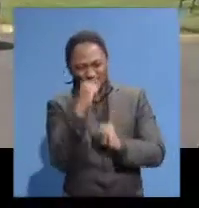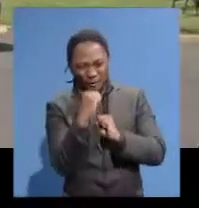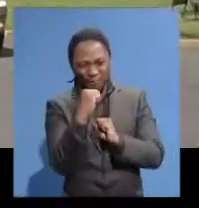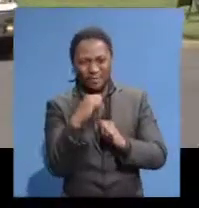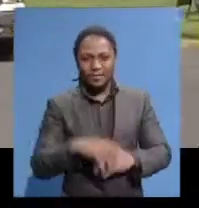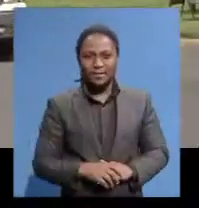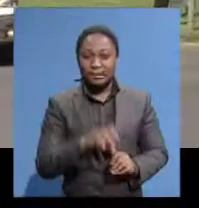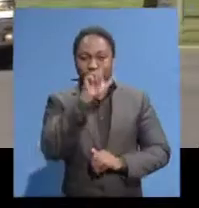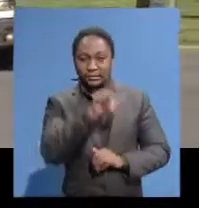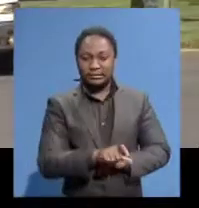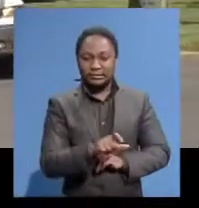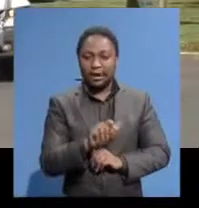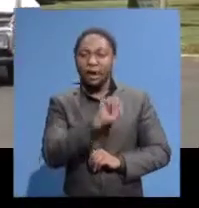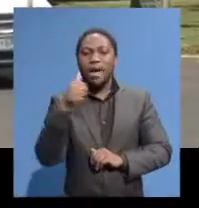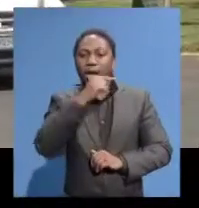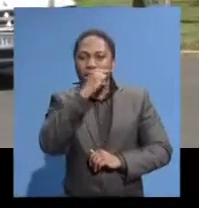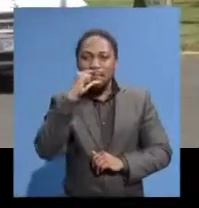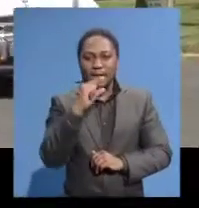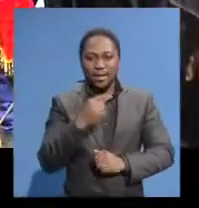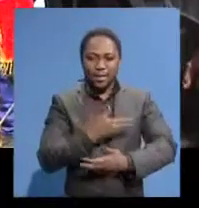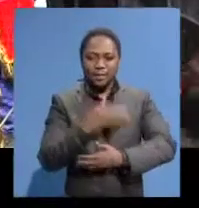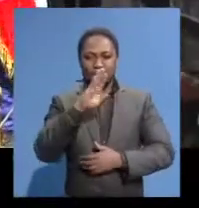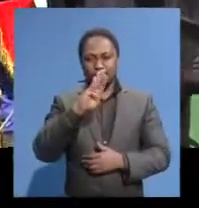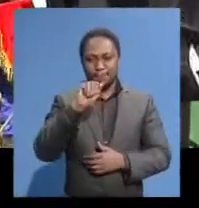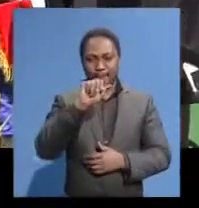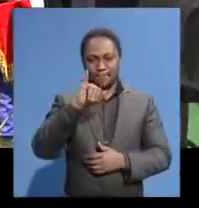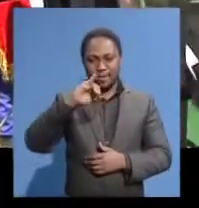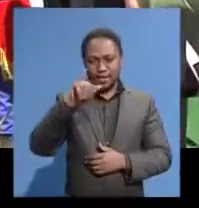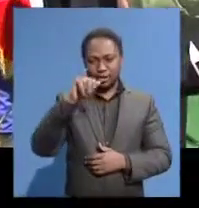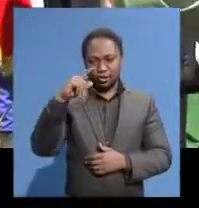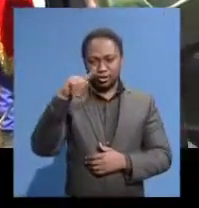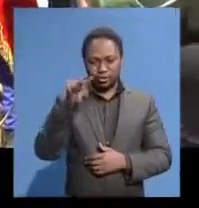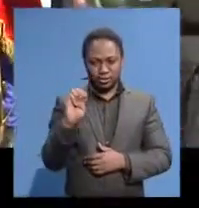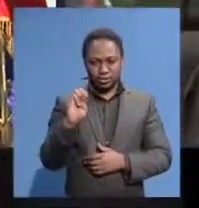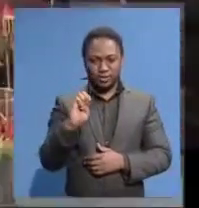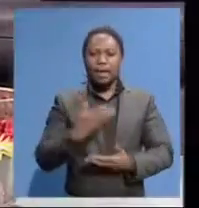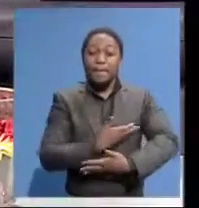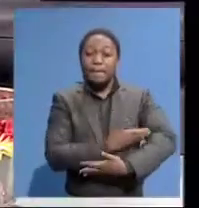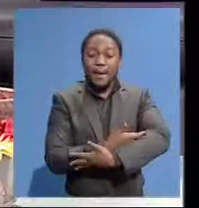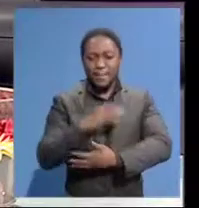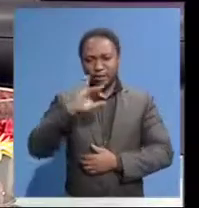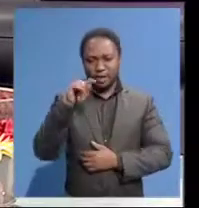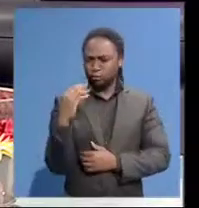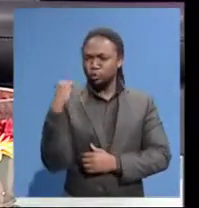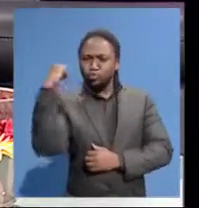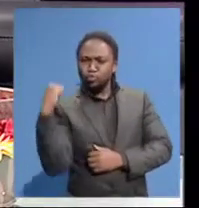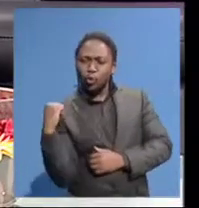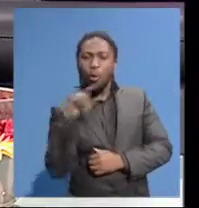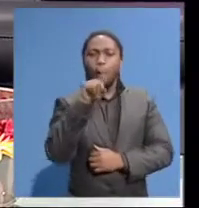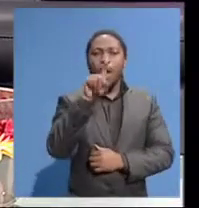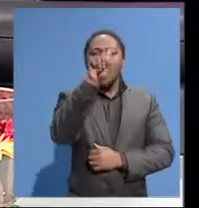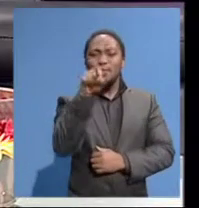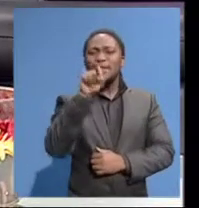more famously known as Baby Jake. At only 1.47 meters in height, he was the shortest world